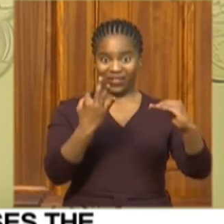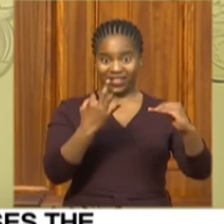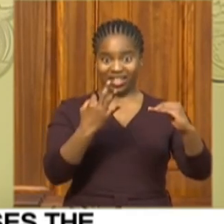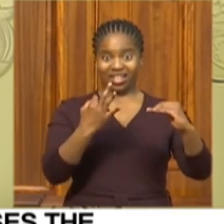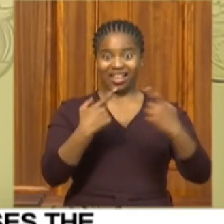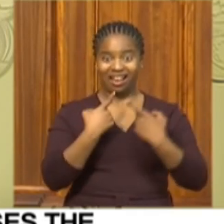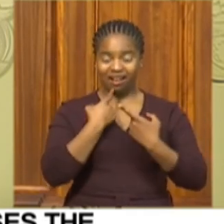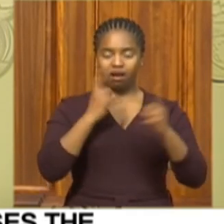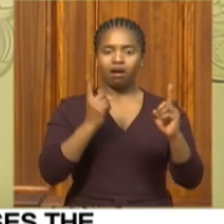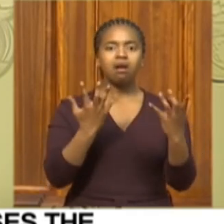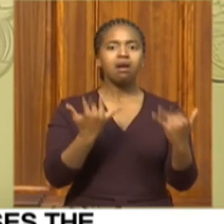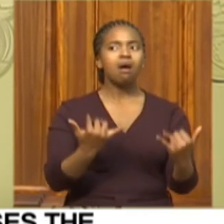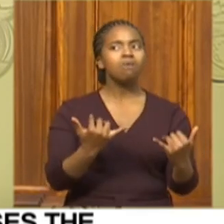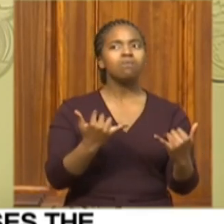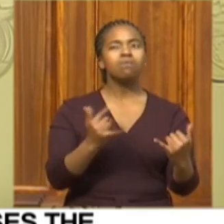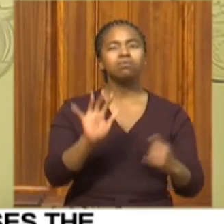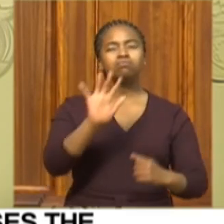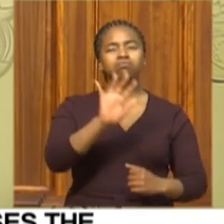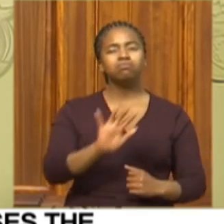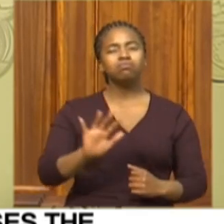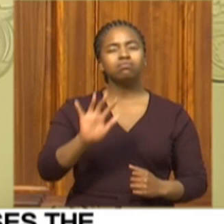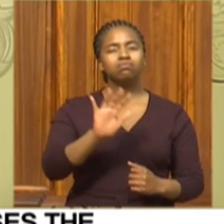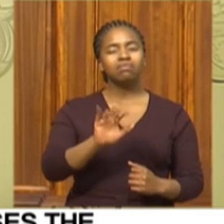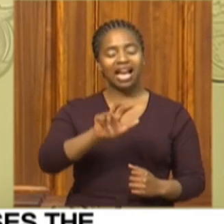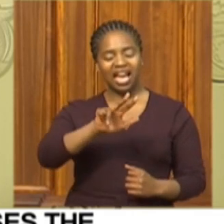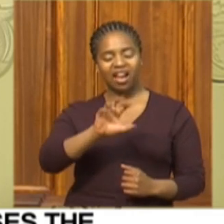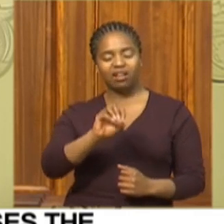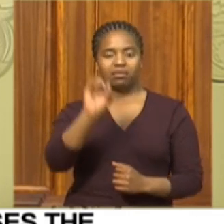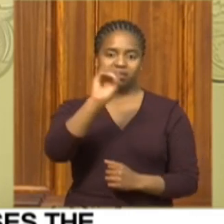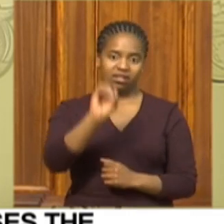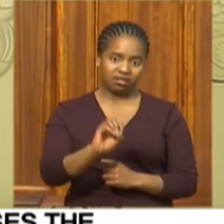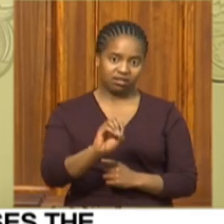at an incredible 80%.